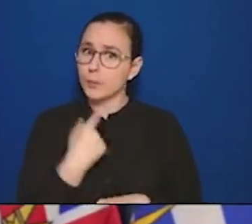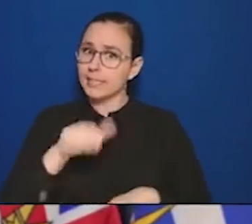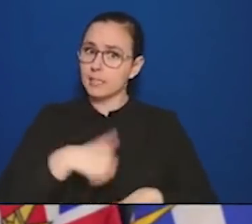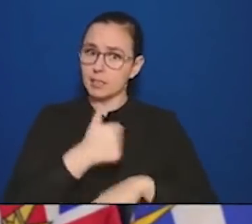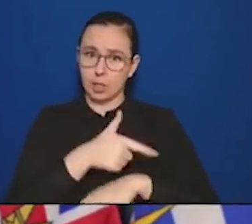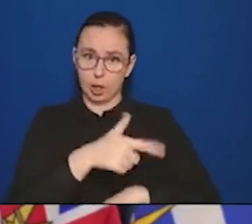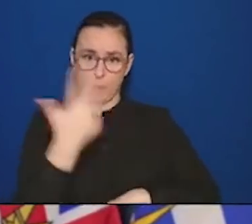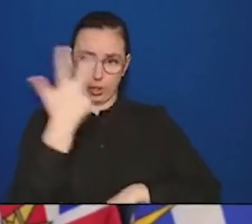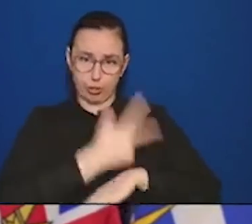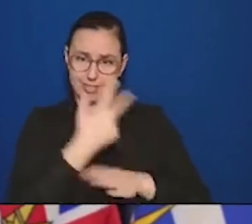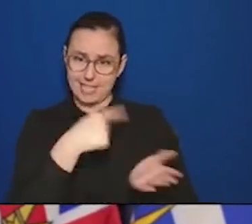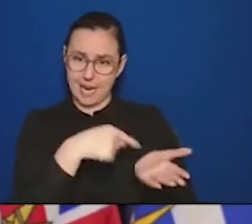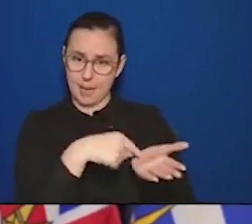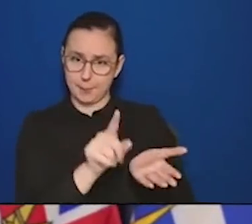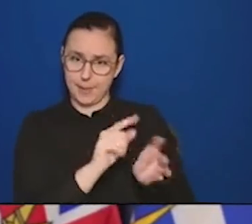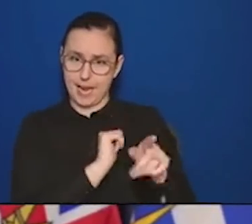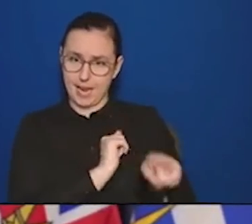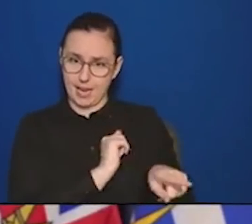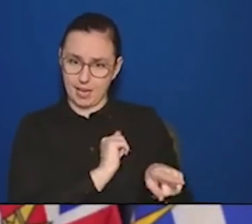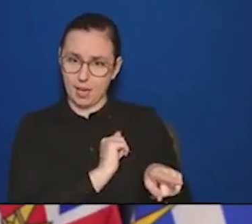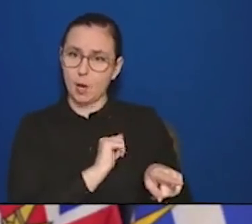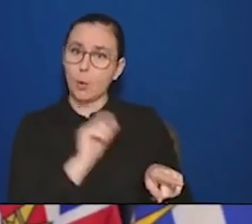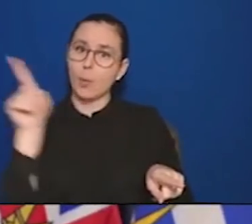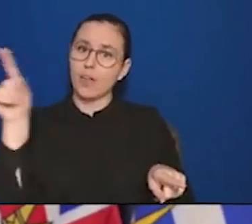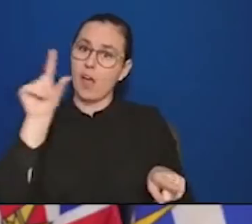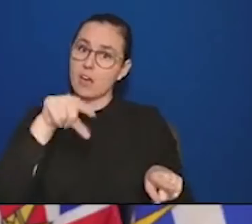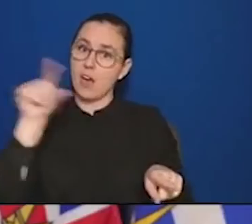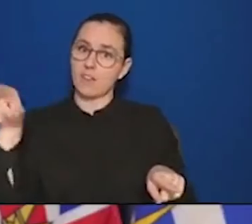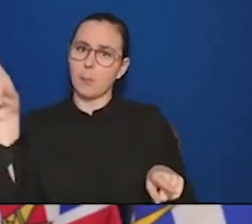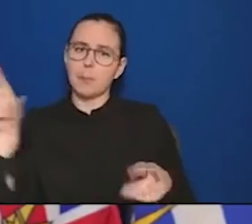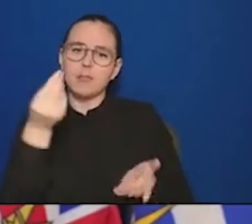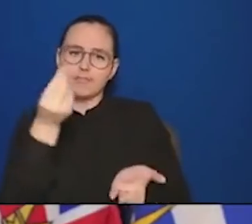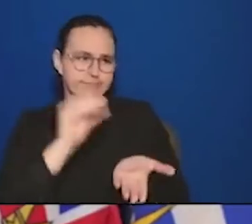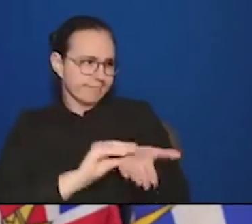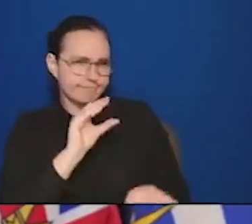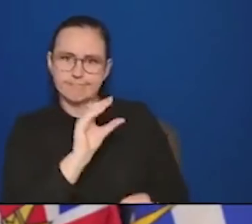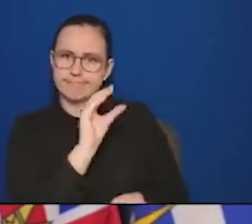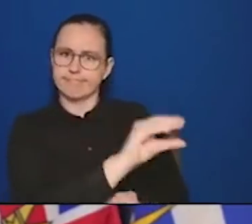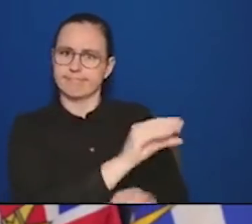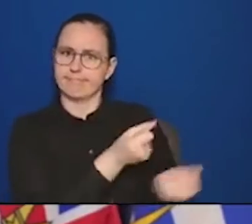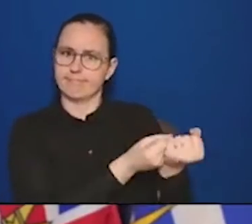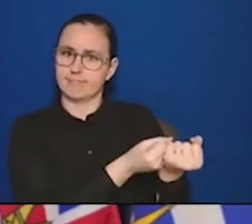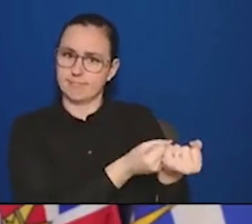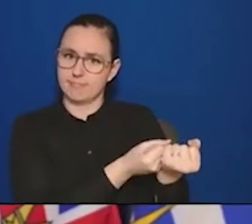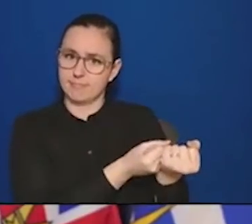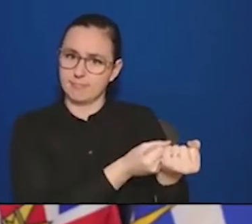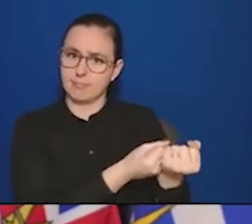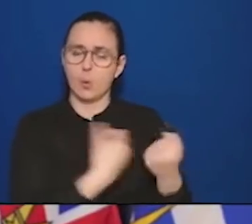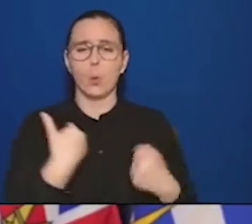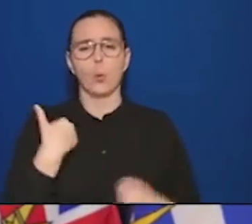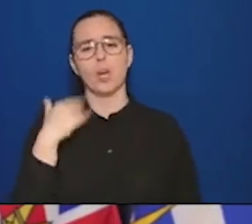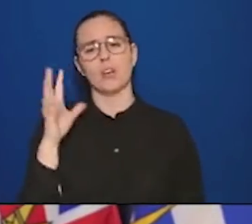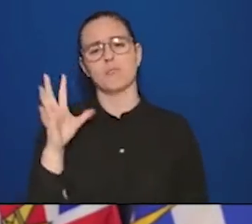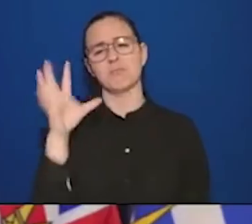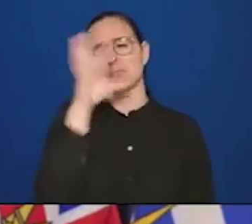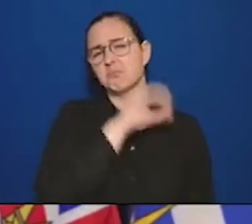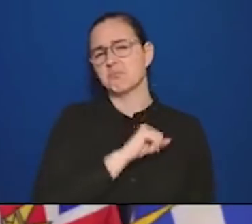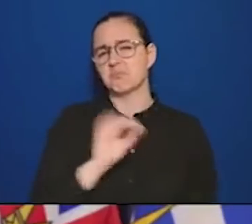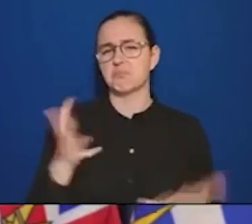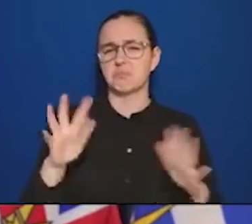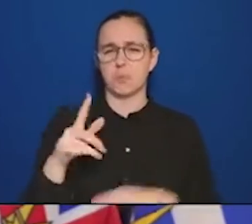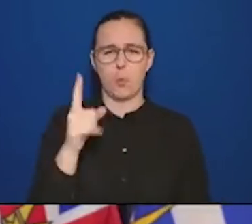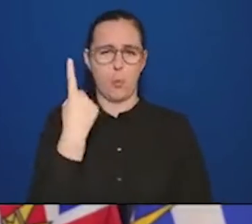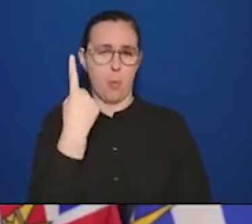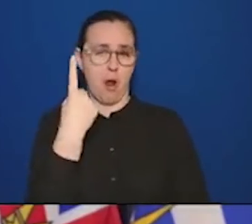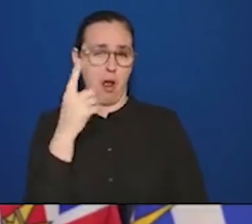reimbursement provisions in May, we estimated there are about 1 million workers who do not enjoy any